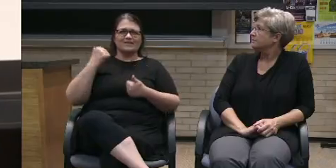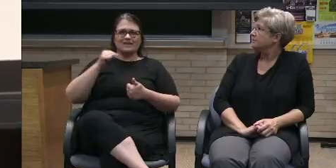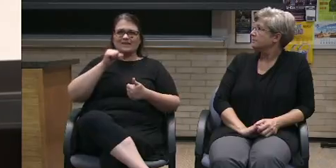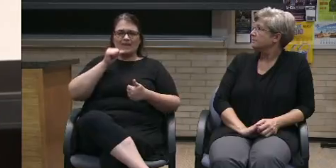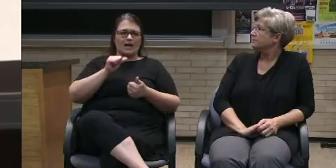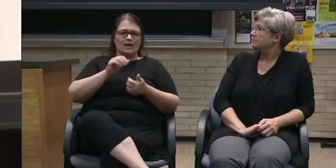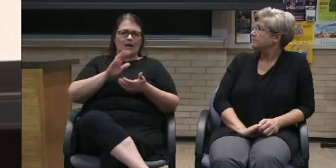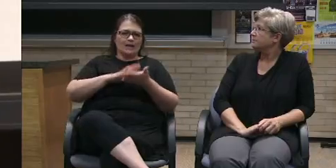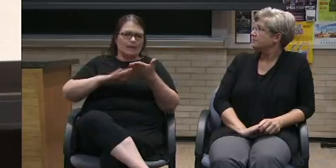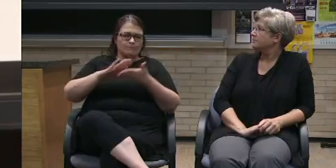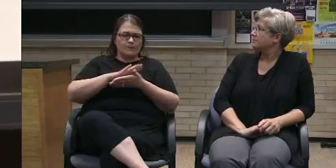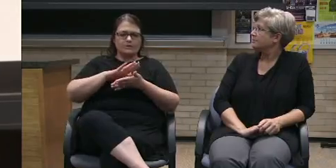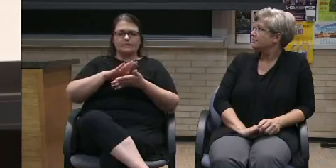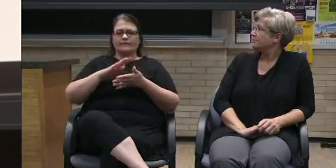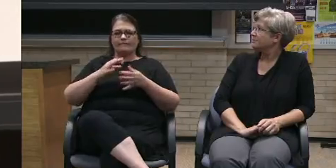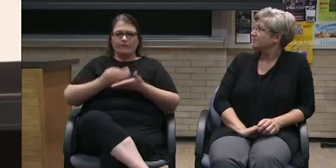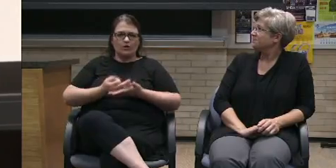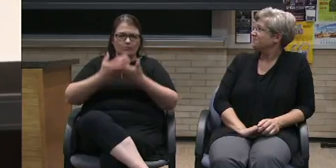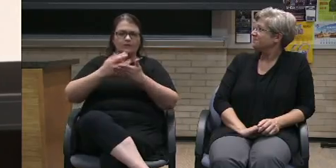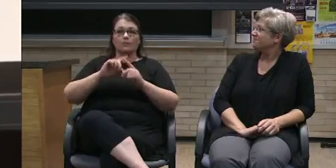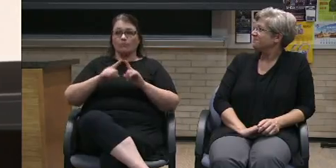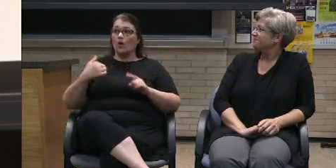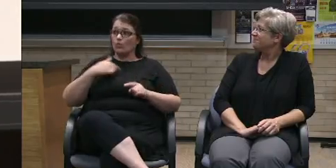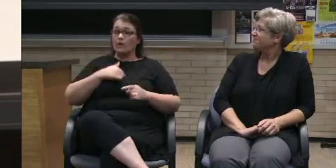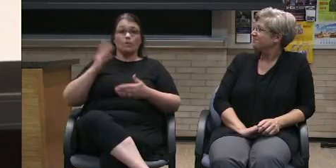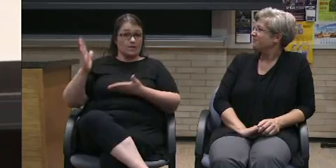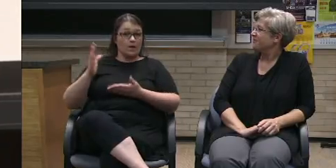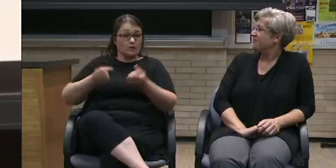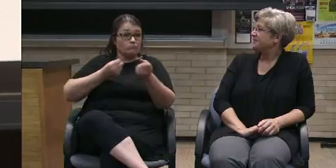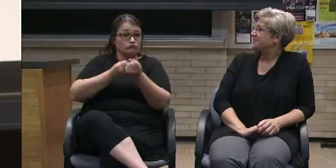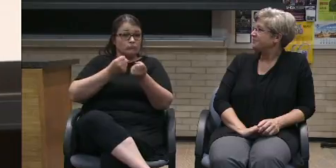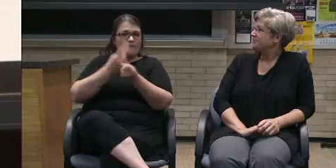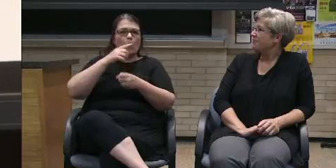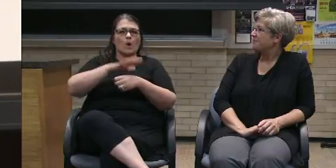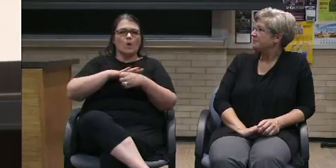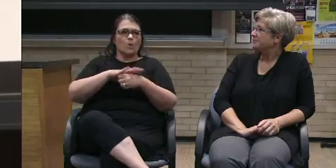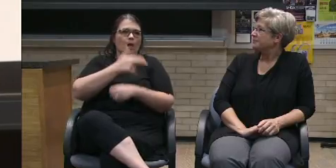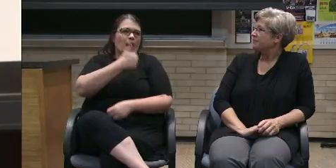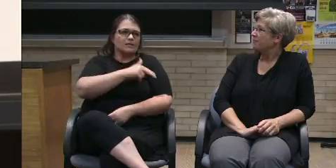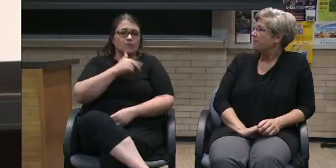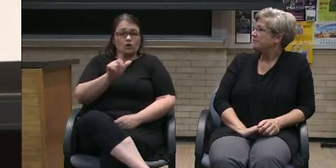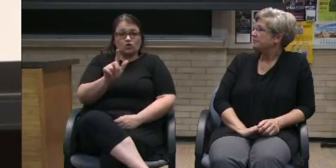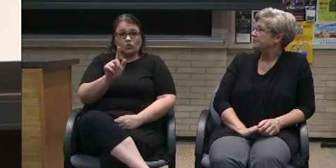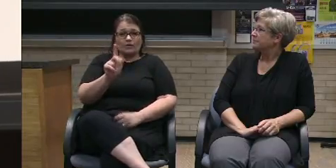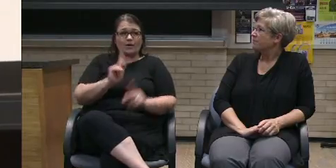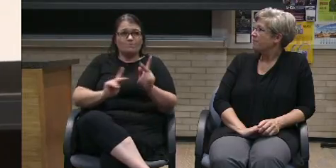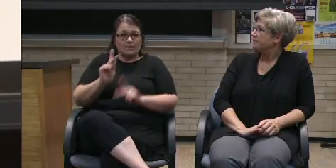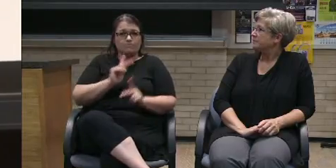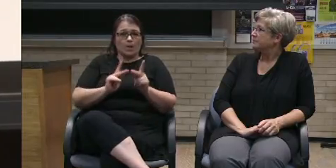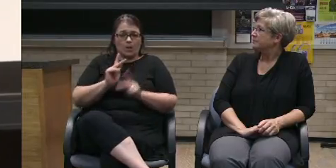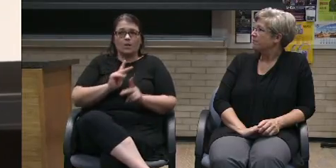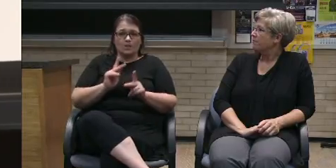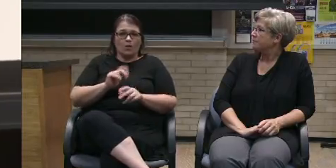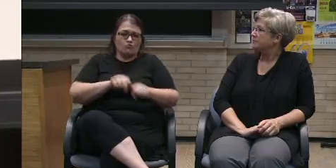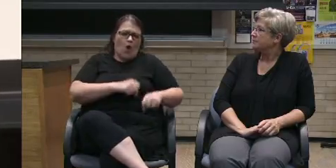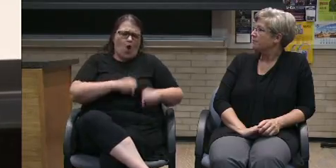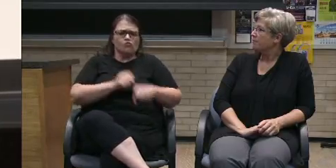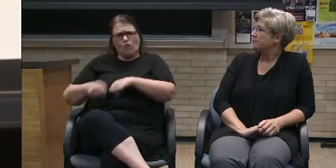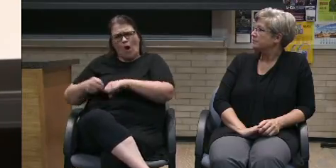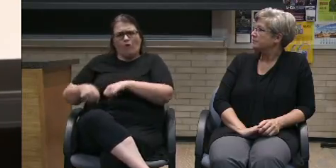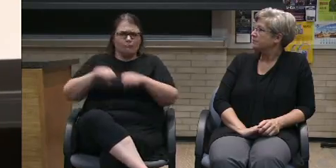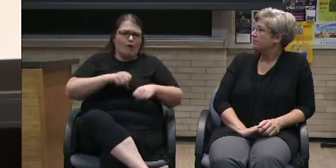a neighboring boat of that Dragonboat challenge, raising money for a local hospital. 21 people, 1 drummer, 20 rowers, and we learned